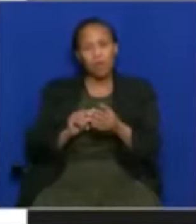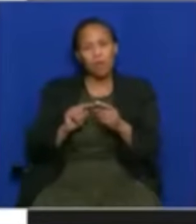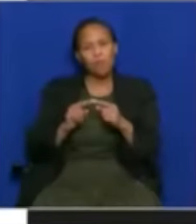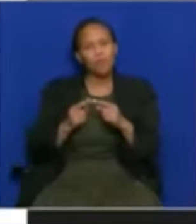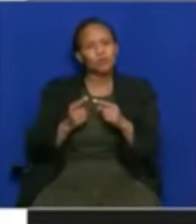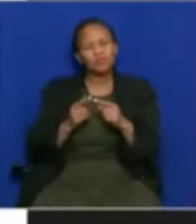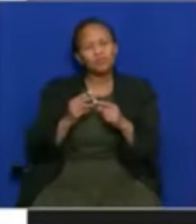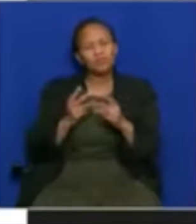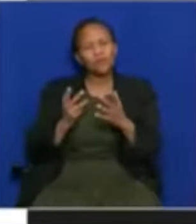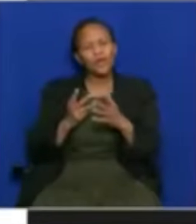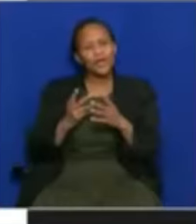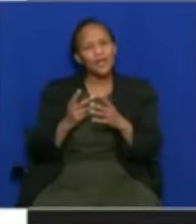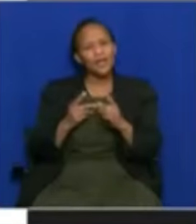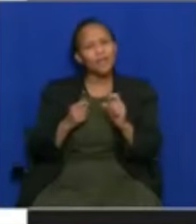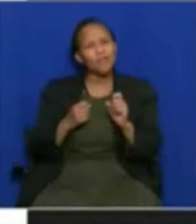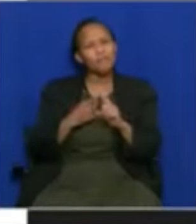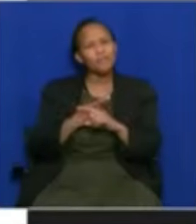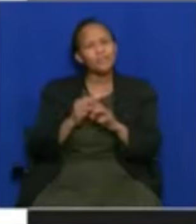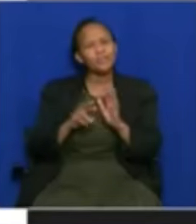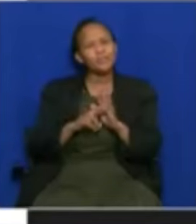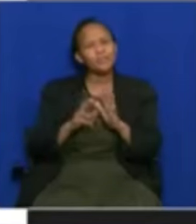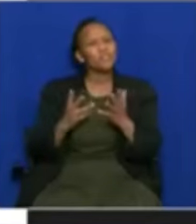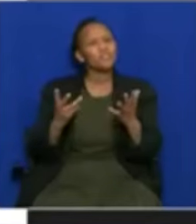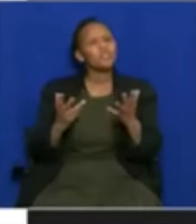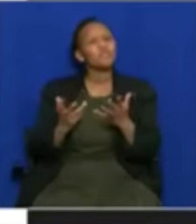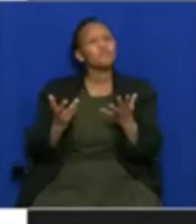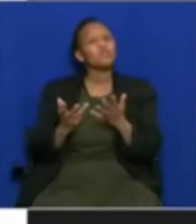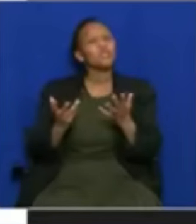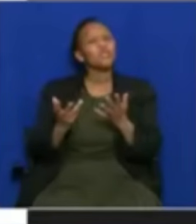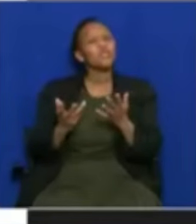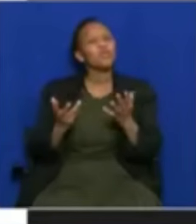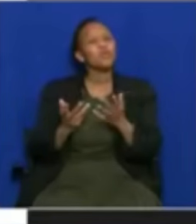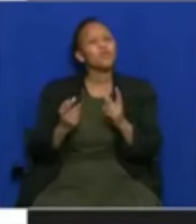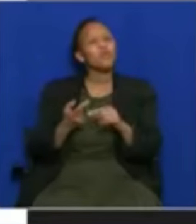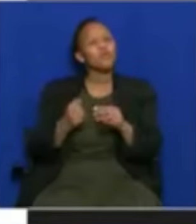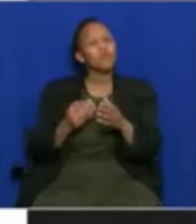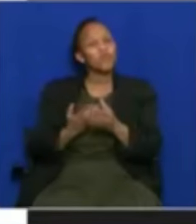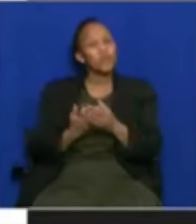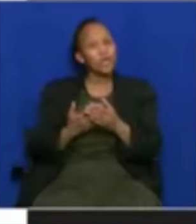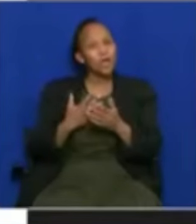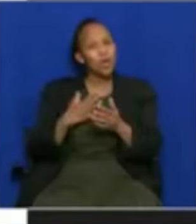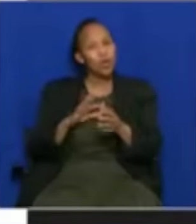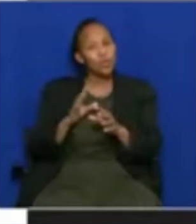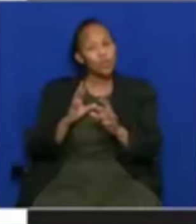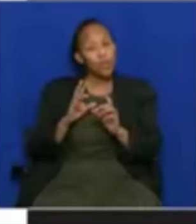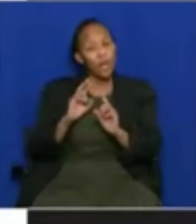that misrepresentation lie in the docket? I'll come to it now. Yes.